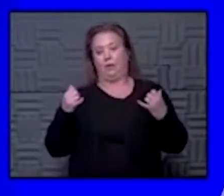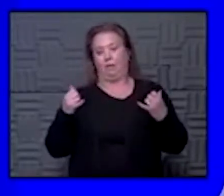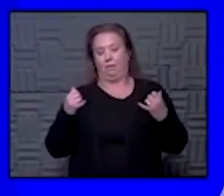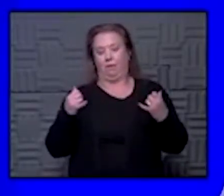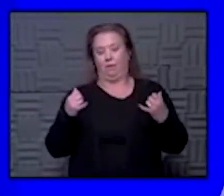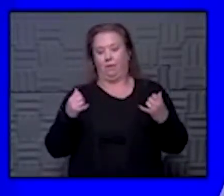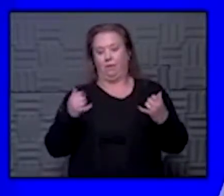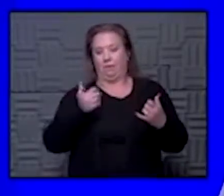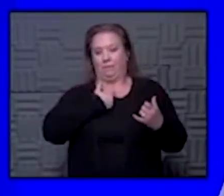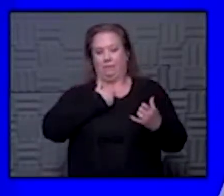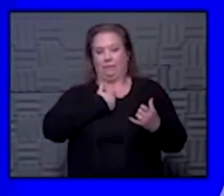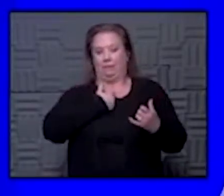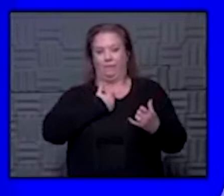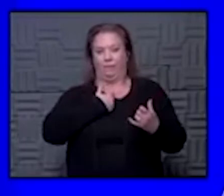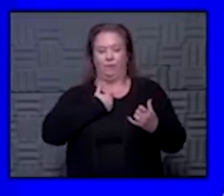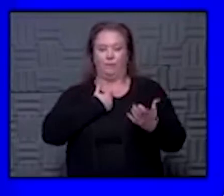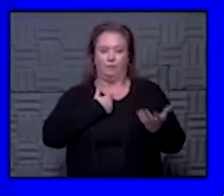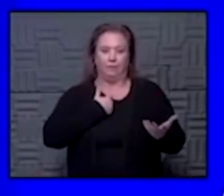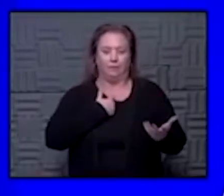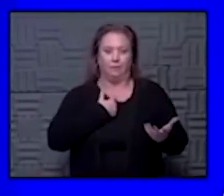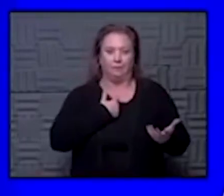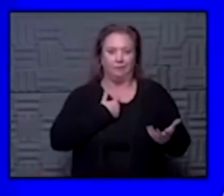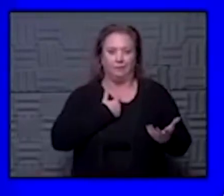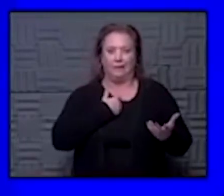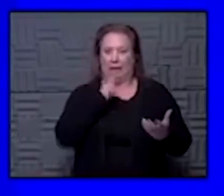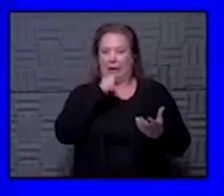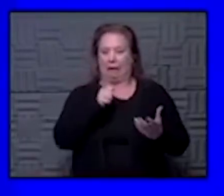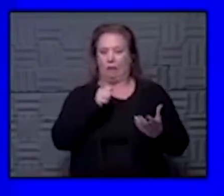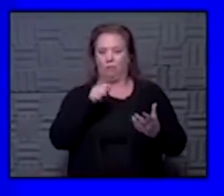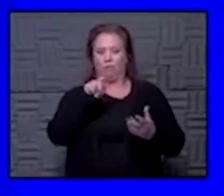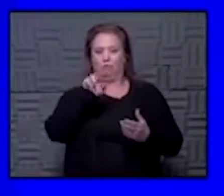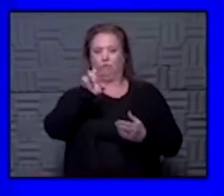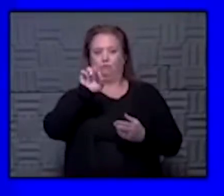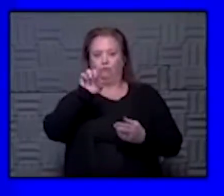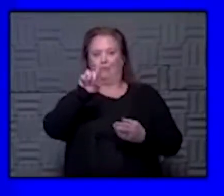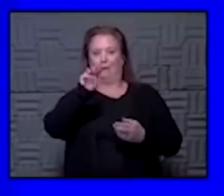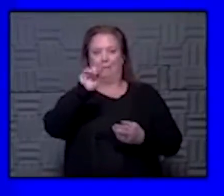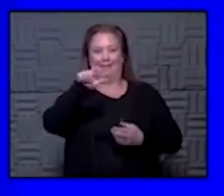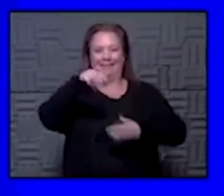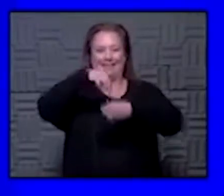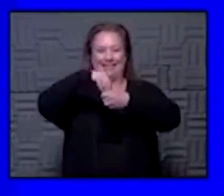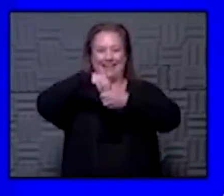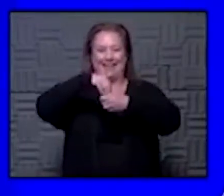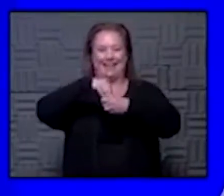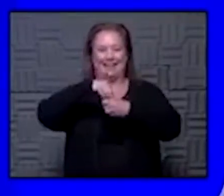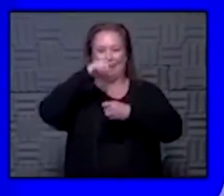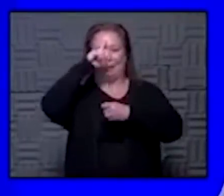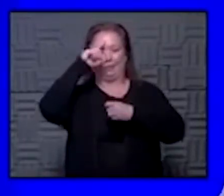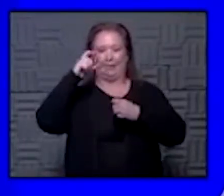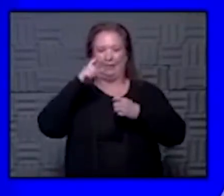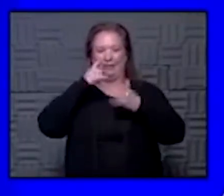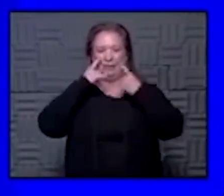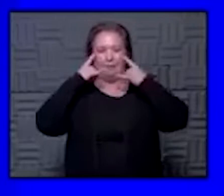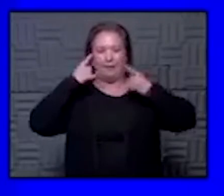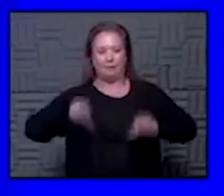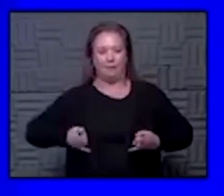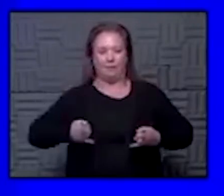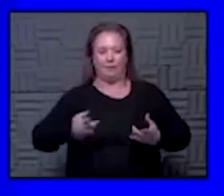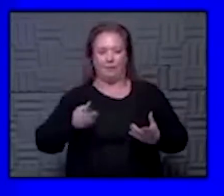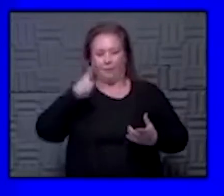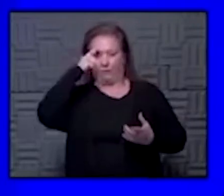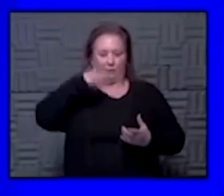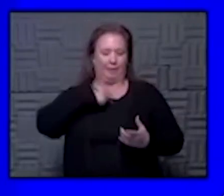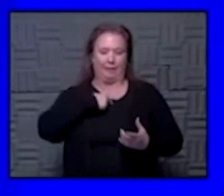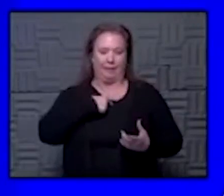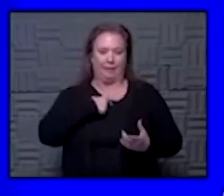climate, I probably would not be doing, and I don't do any treadmill work inside because I would have to take a mask off, and it's just